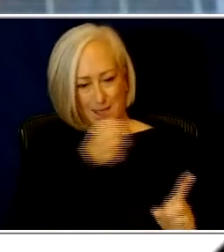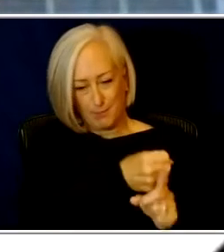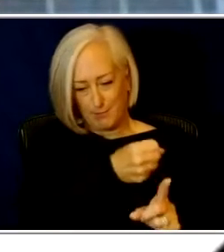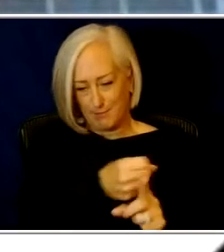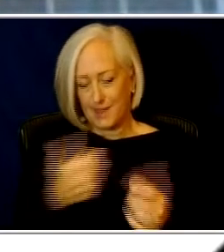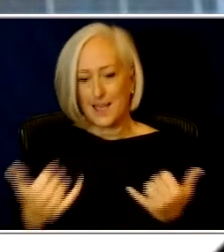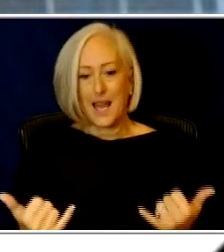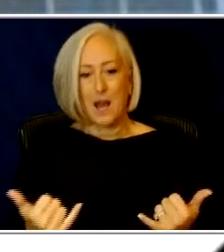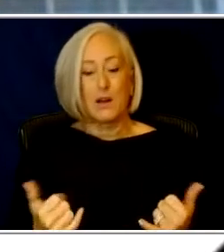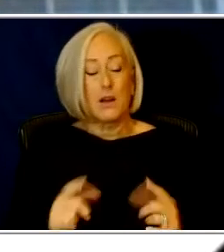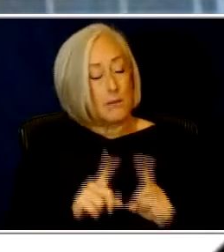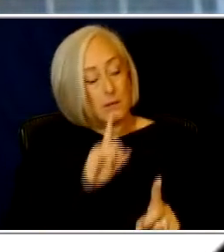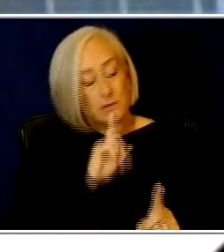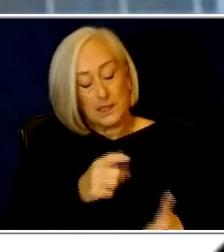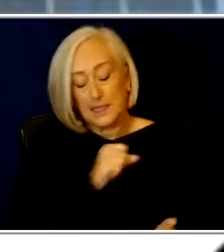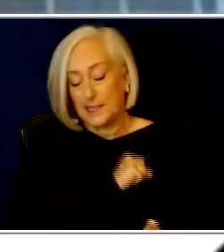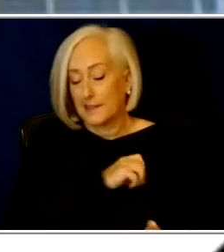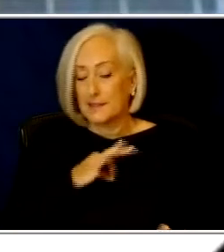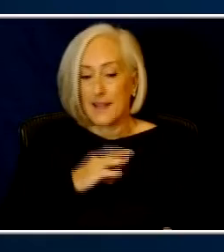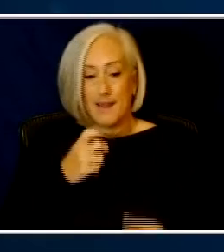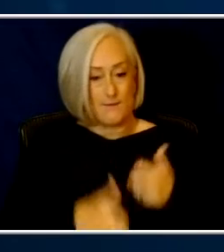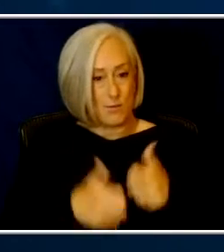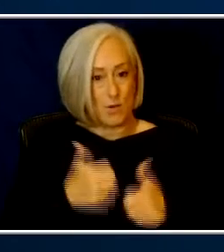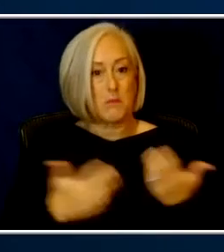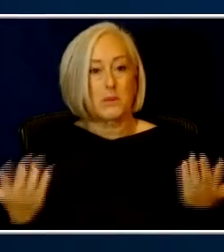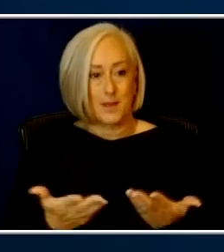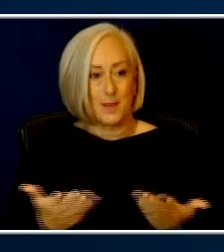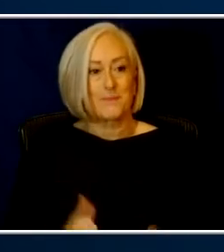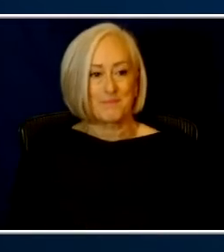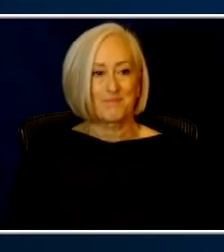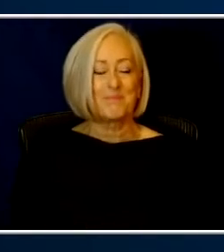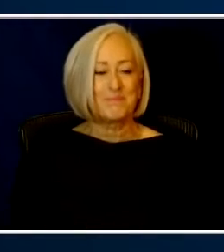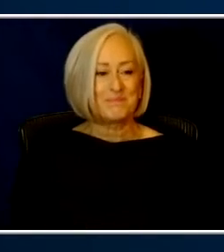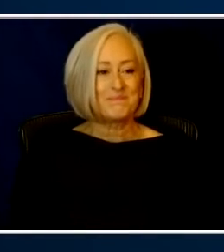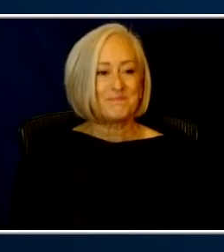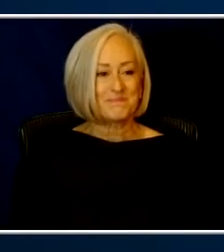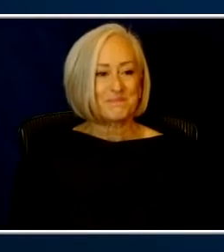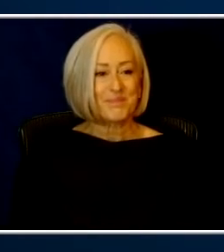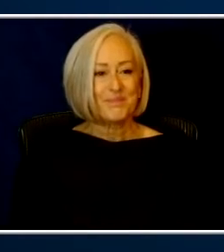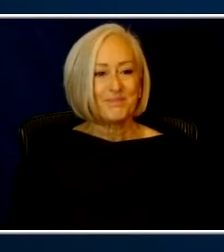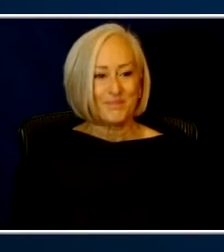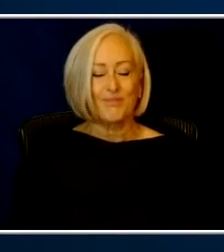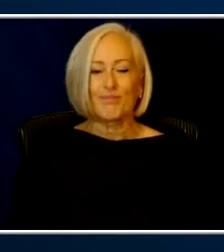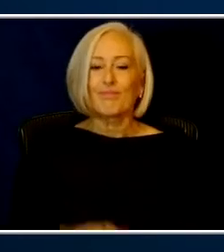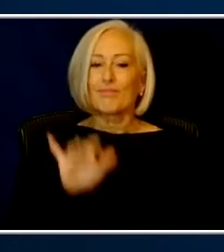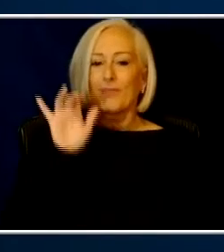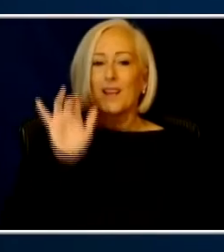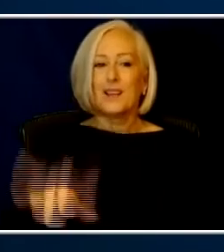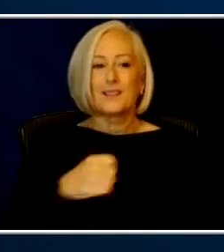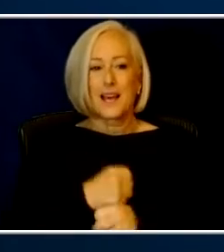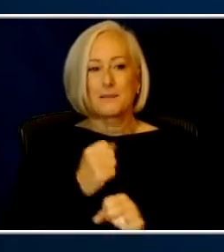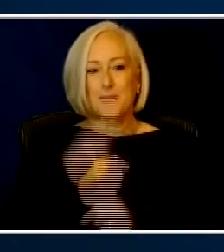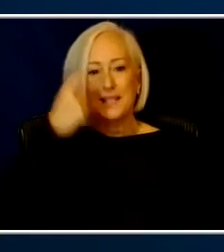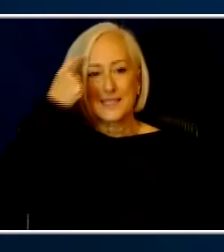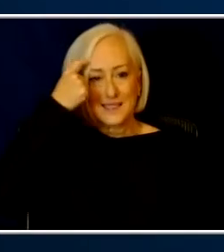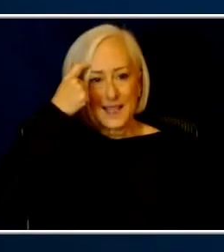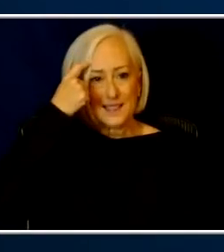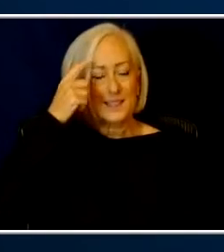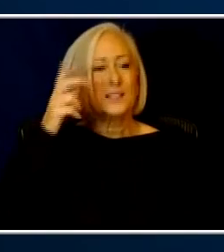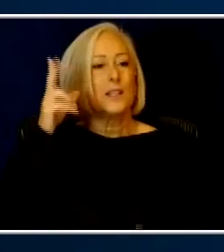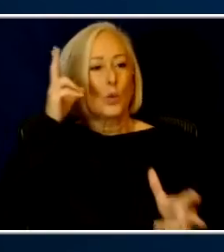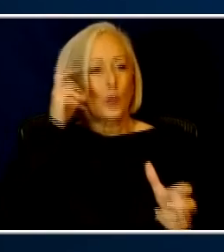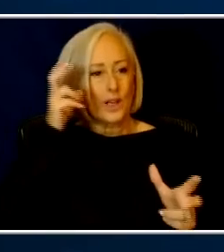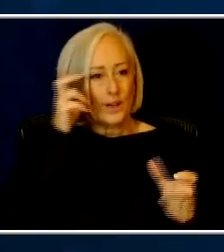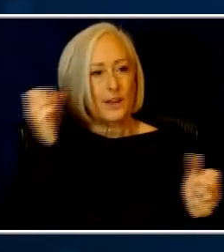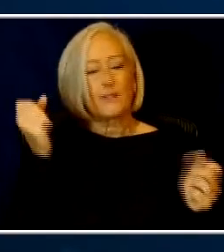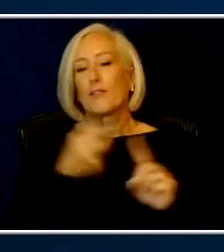workforce issue for us. Well, I think that makes some sense. We're hearing it from everyone. The workforce is the